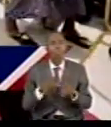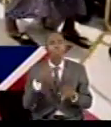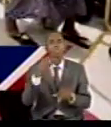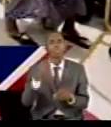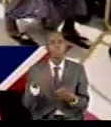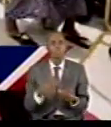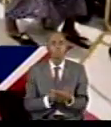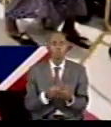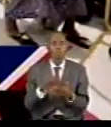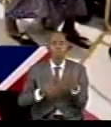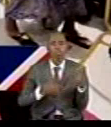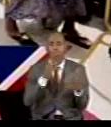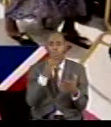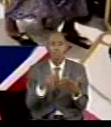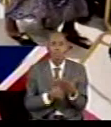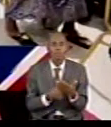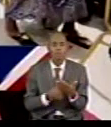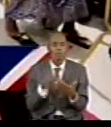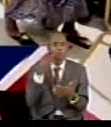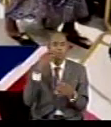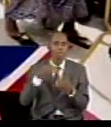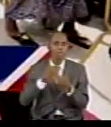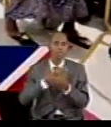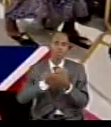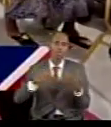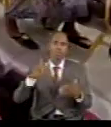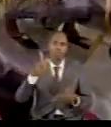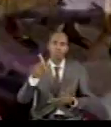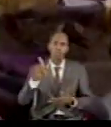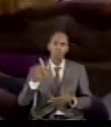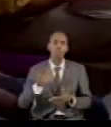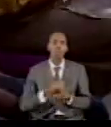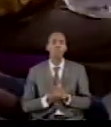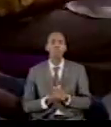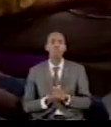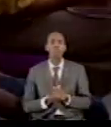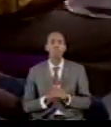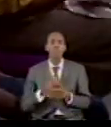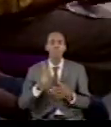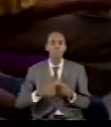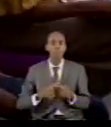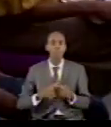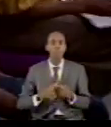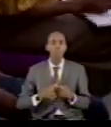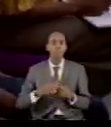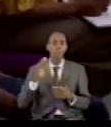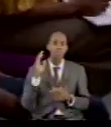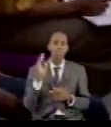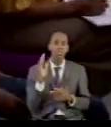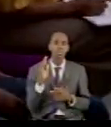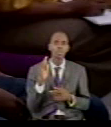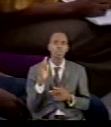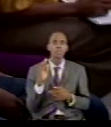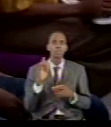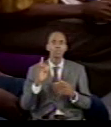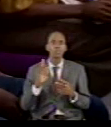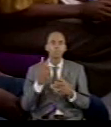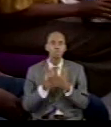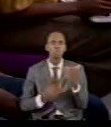Verse 21. Testifying both to Jews and also to the